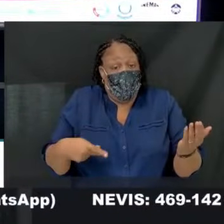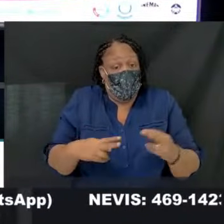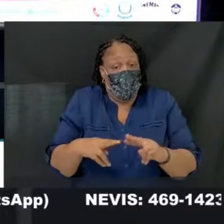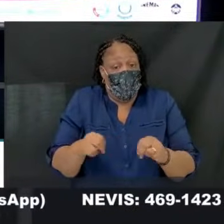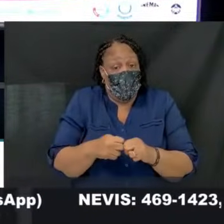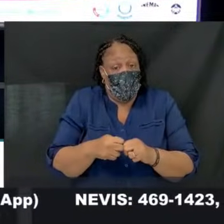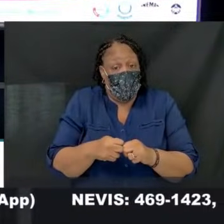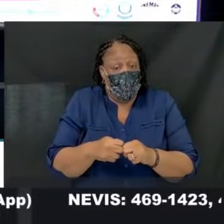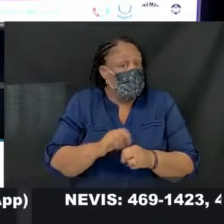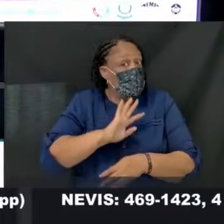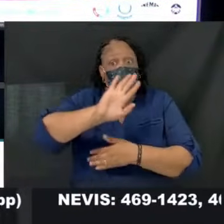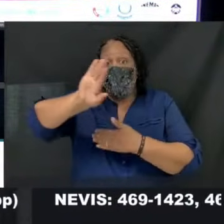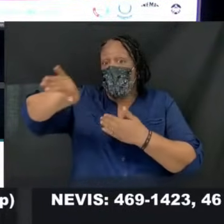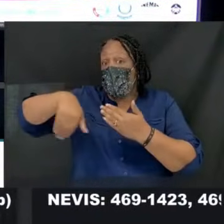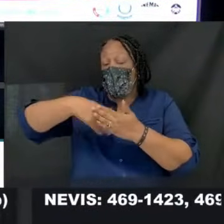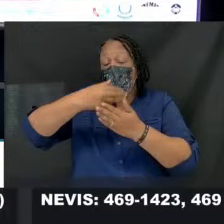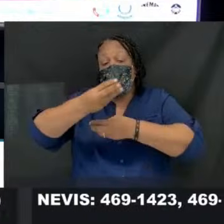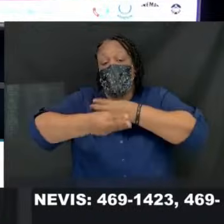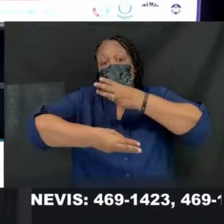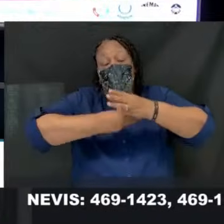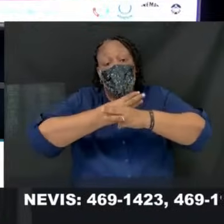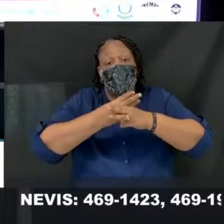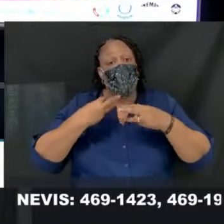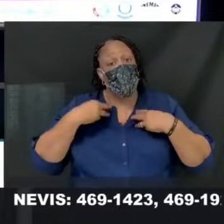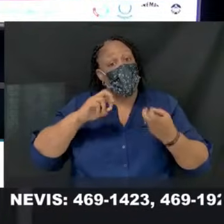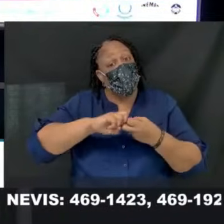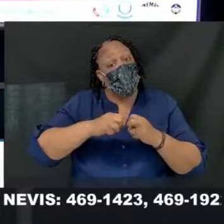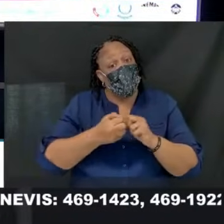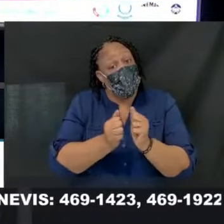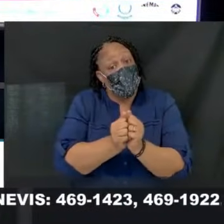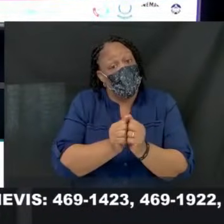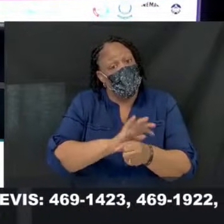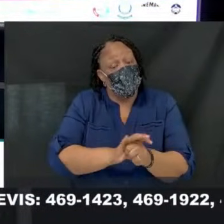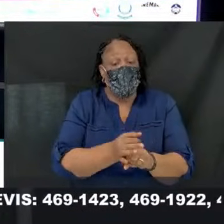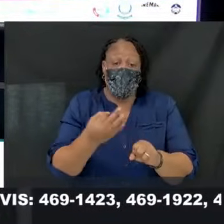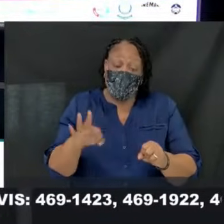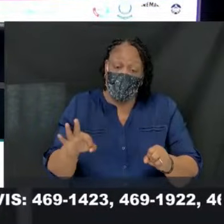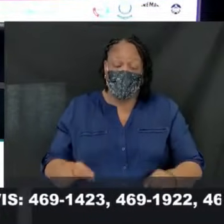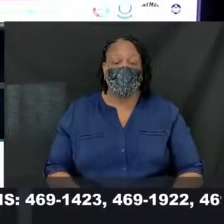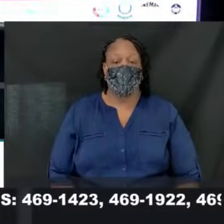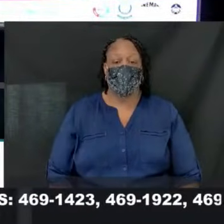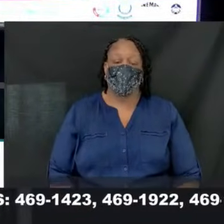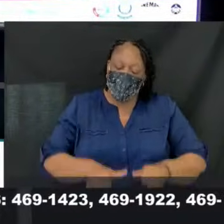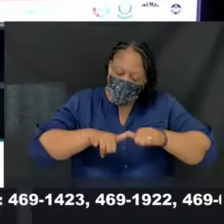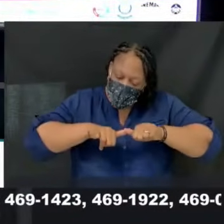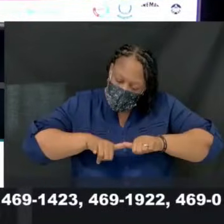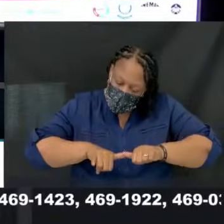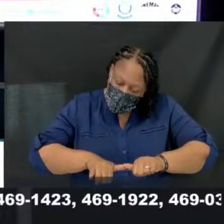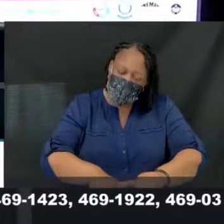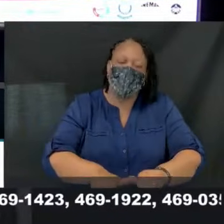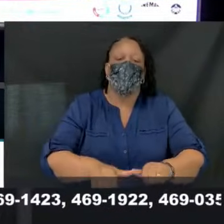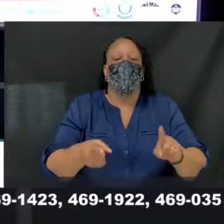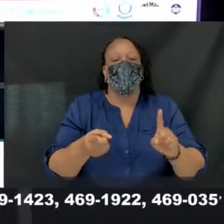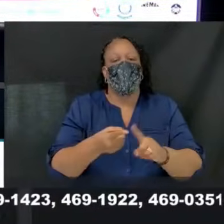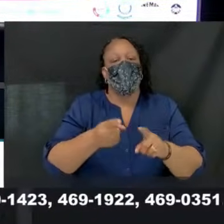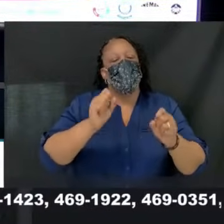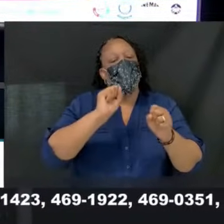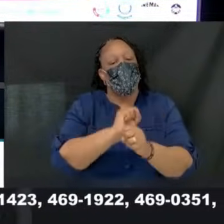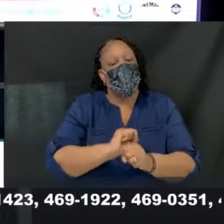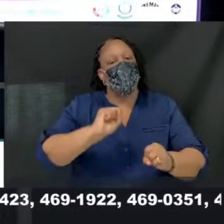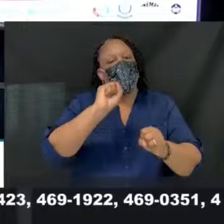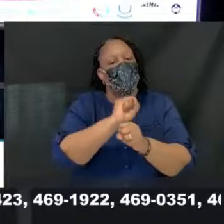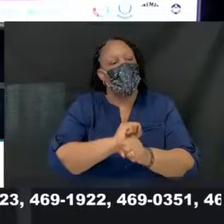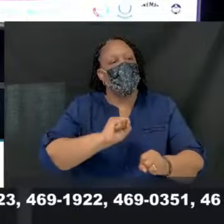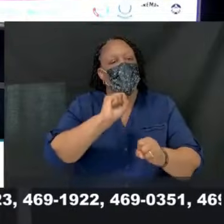affected the entire world. We continue to work despite some who abuse us on